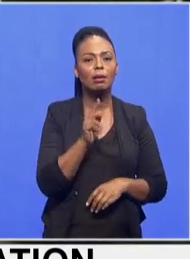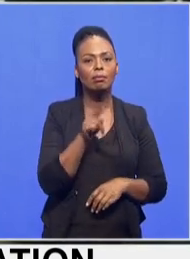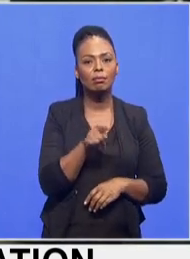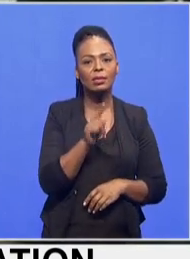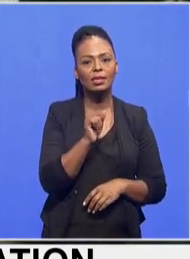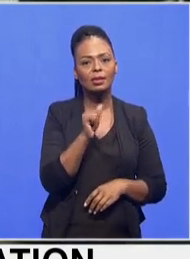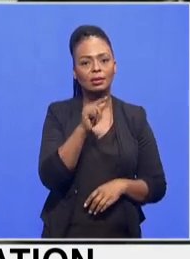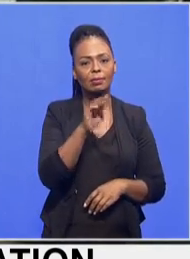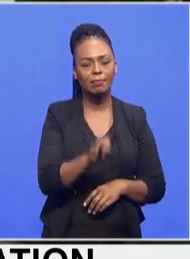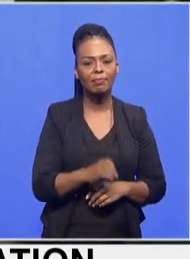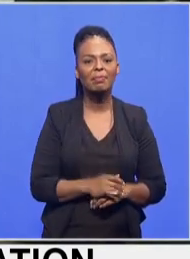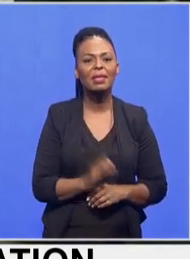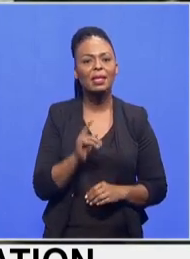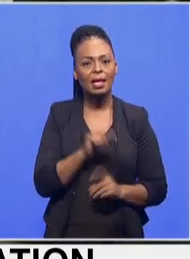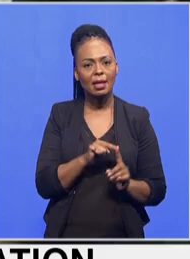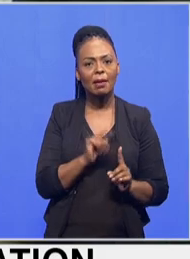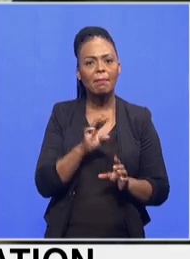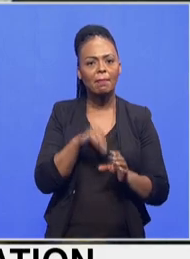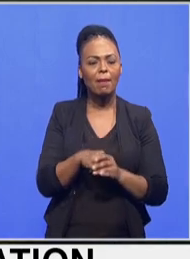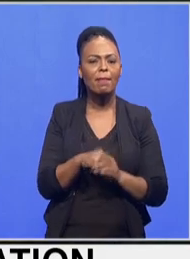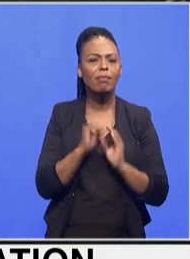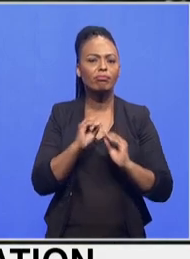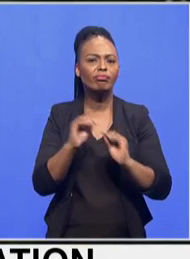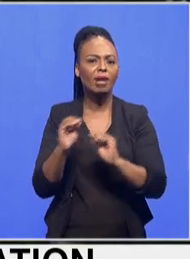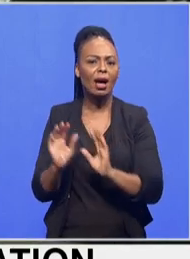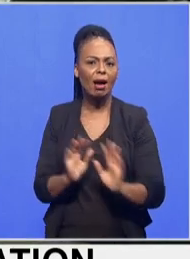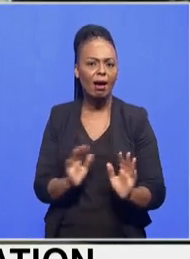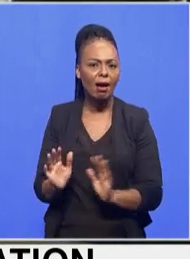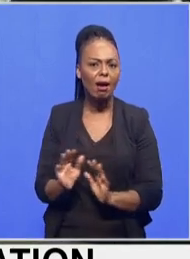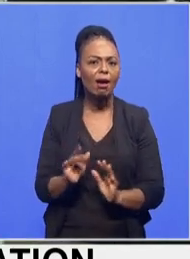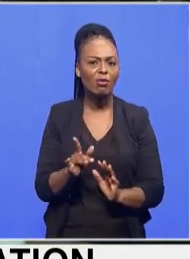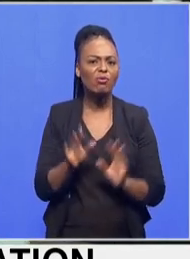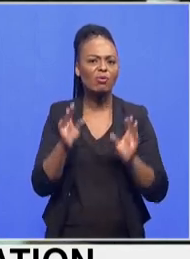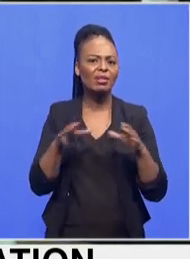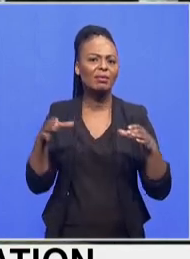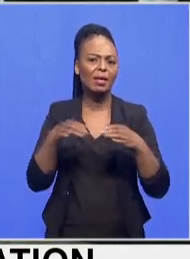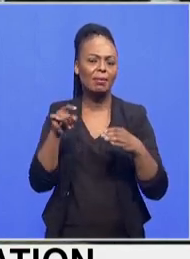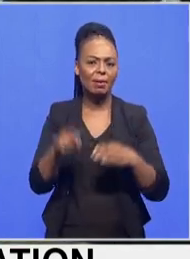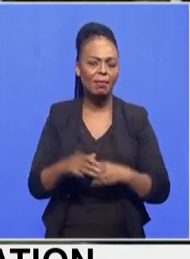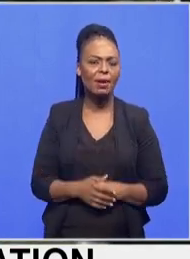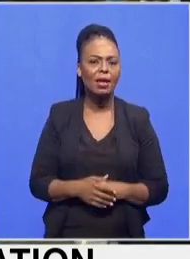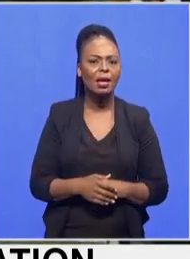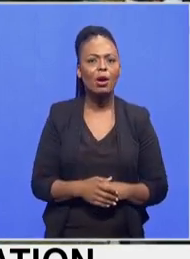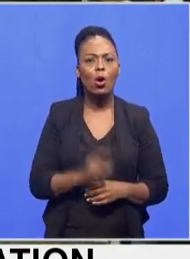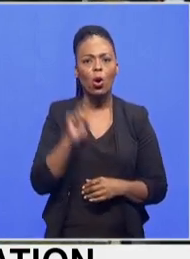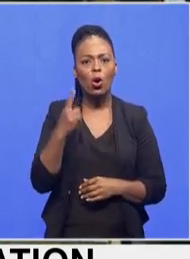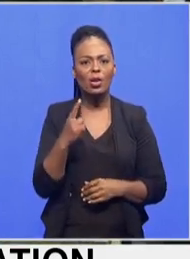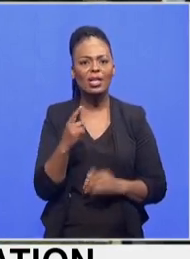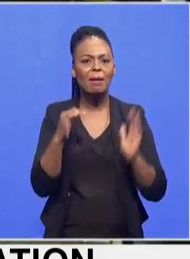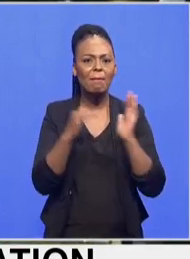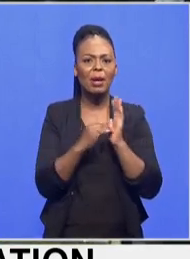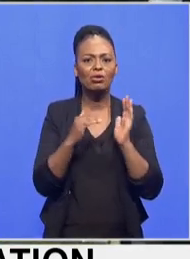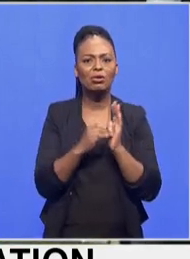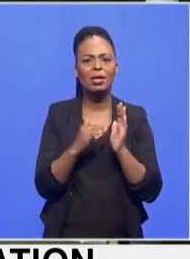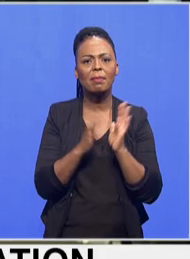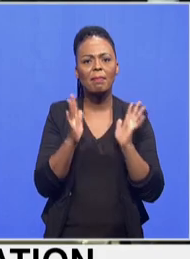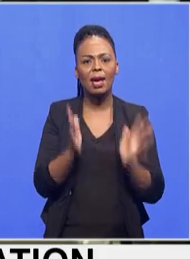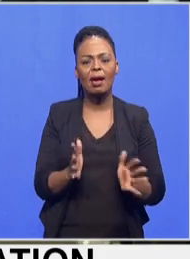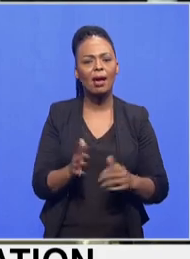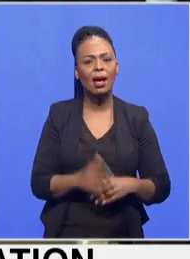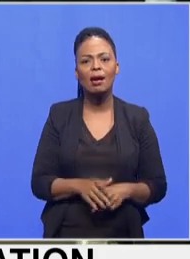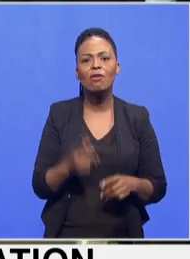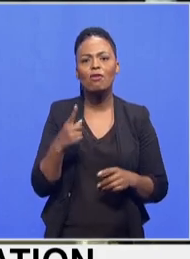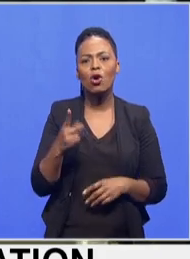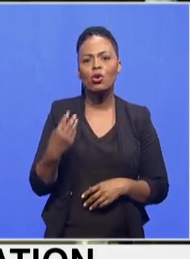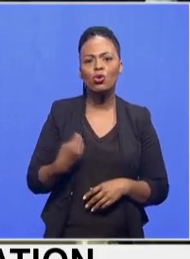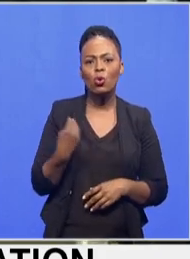sector, talking about his contribution, not just with regards to matric, but to young people as well,